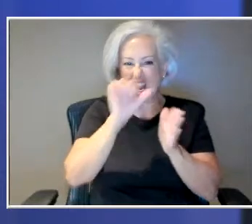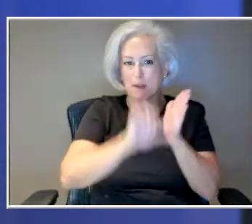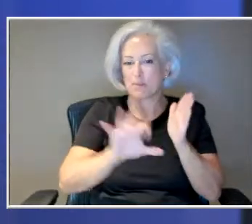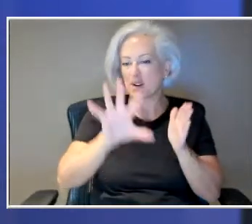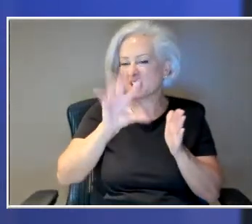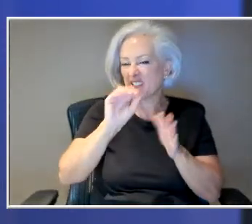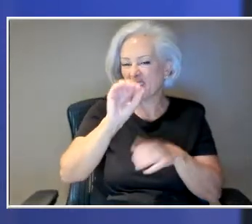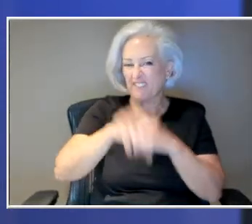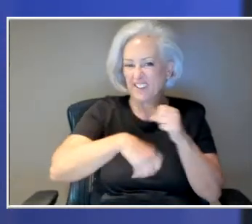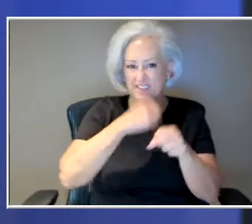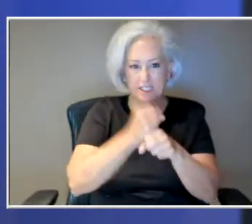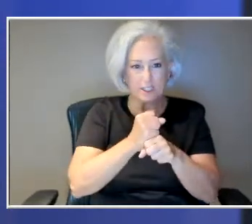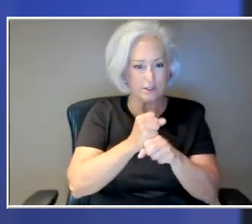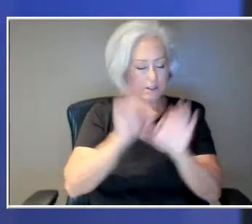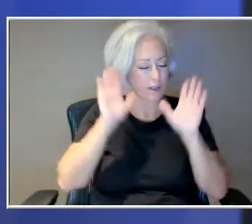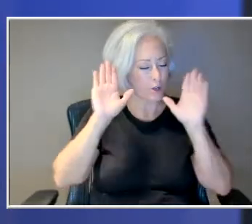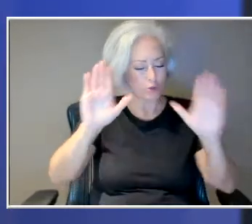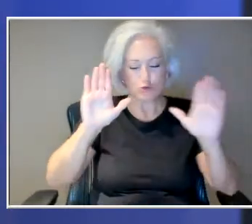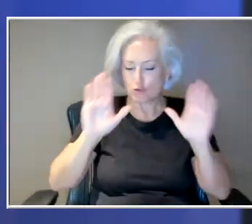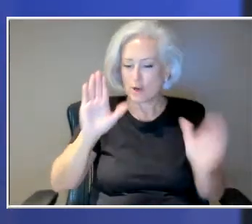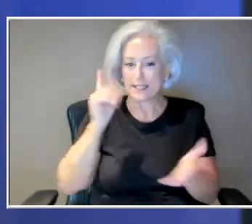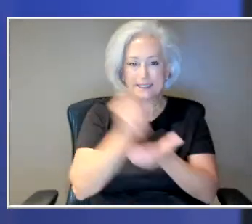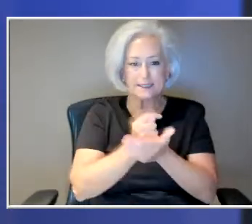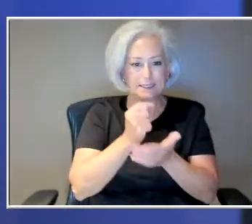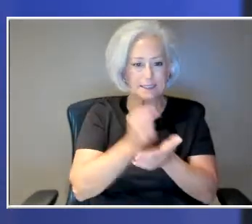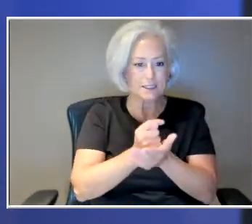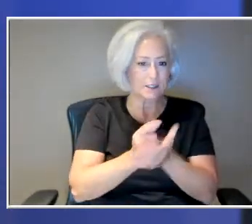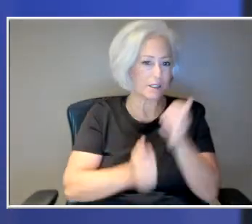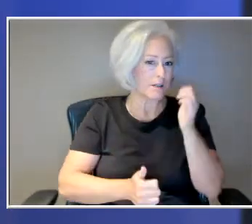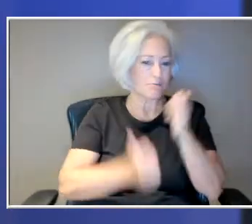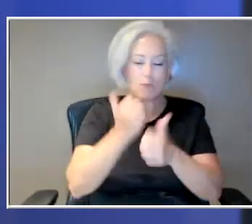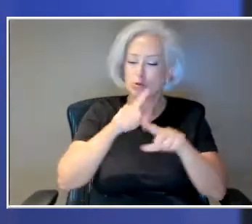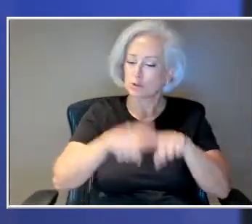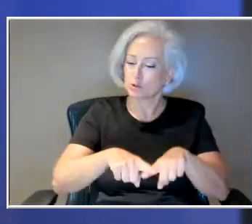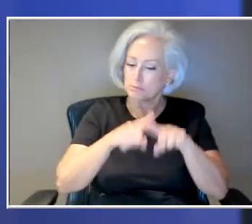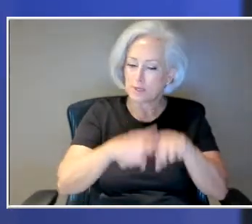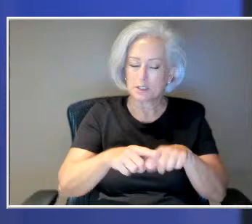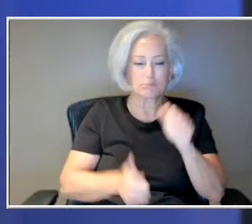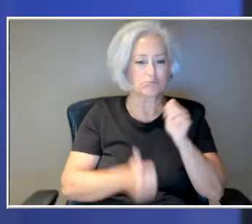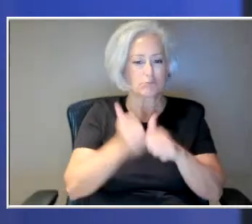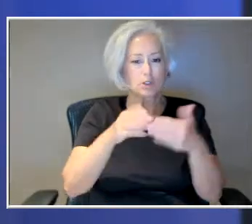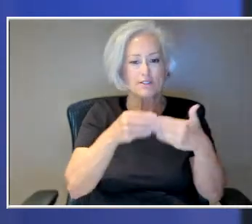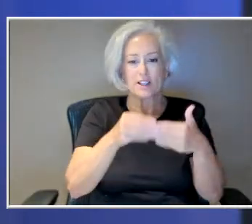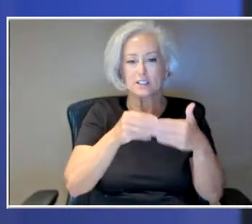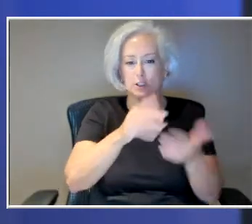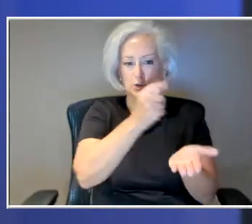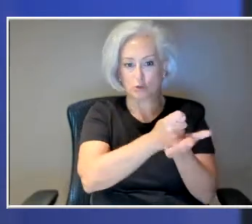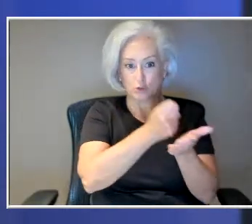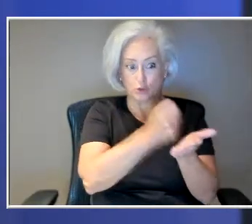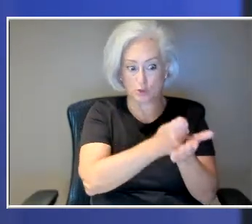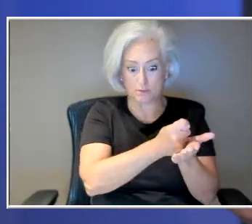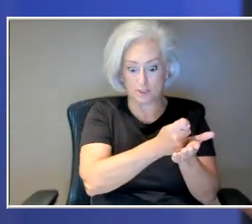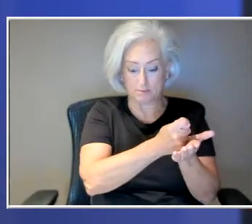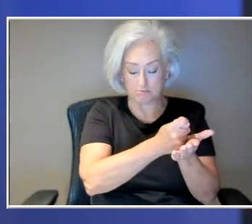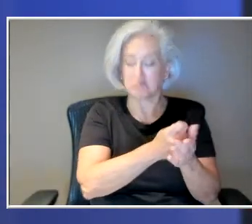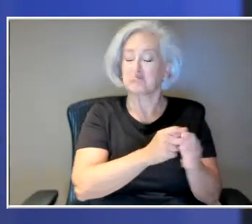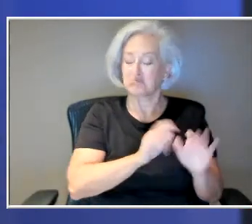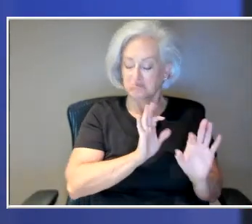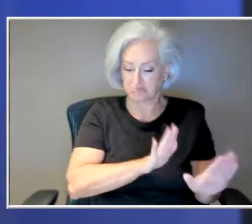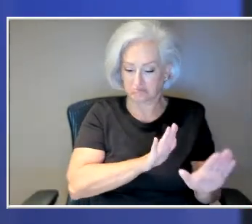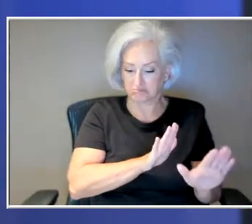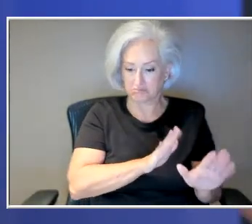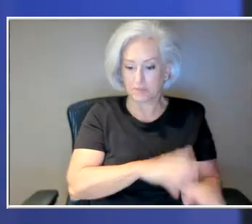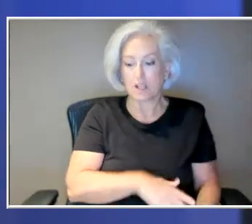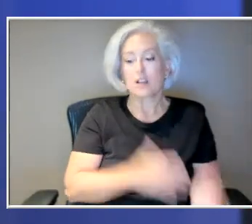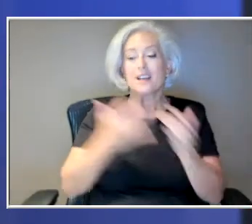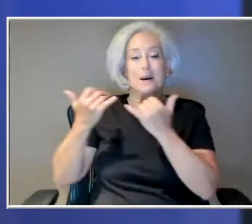outstanding treatment. It's considered the most durable, most reliable, most flexible treatment that we have. But in contemporary